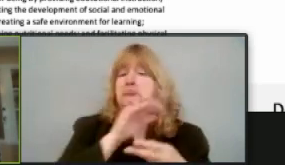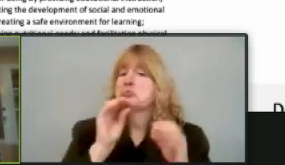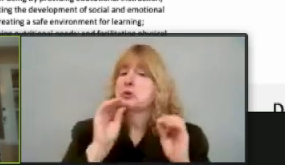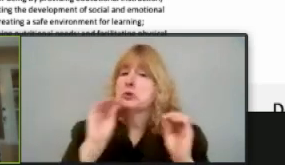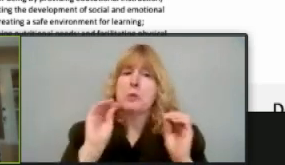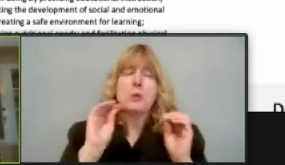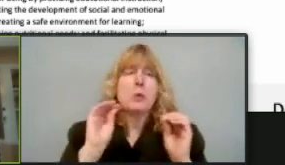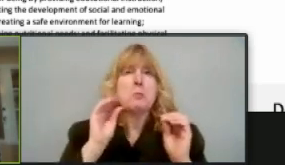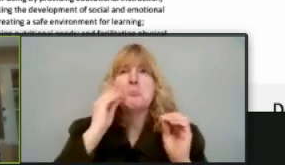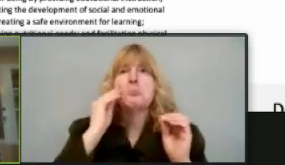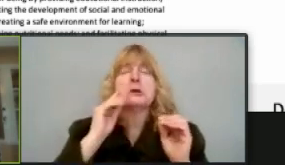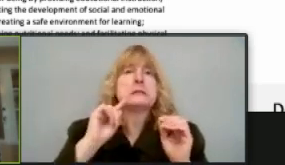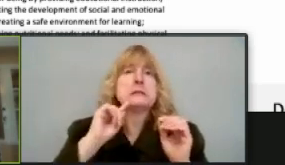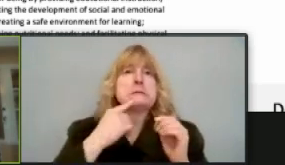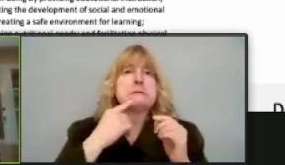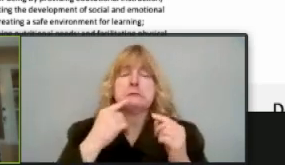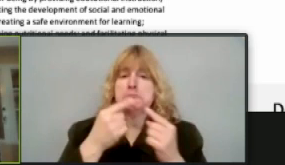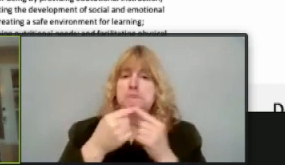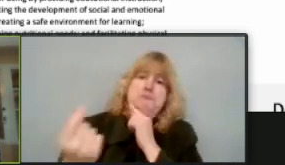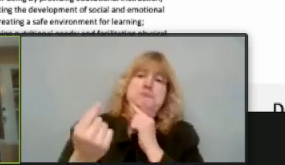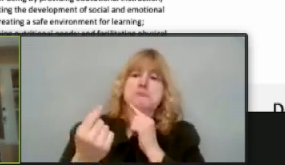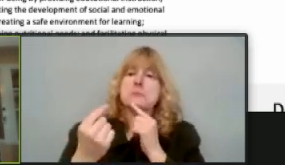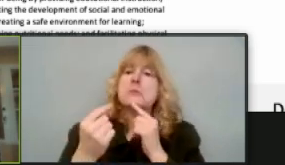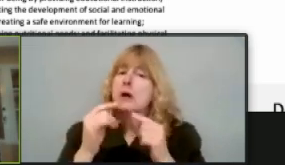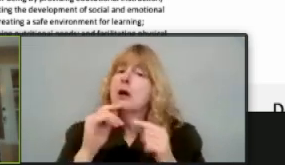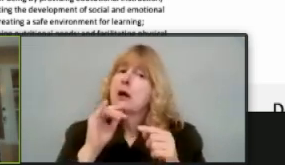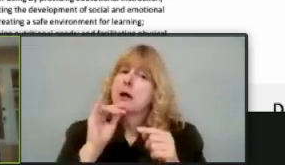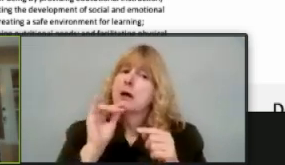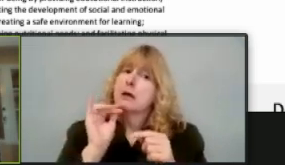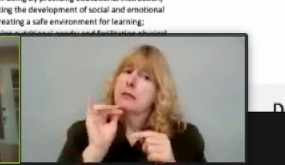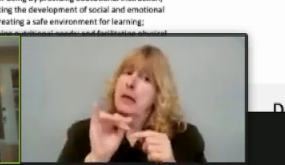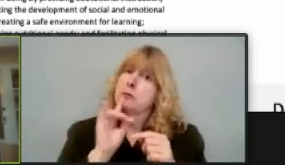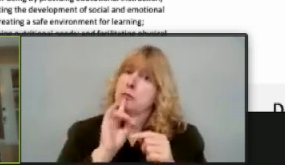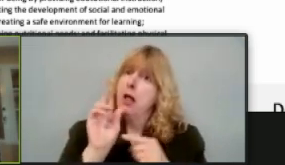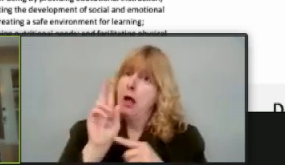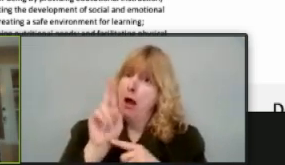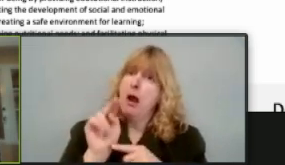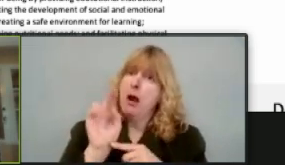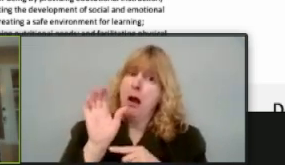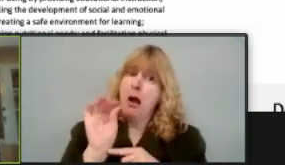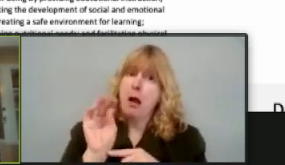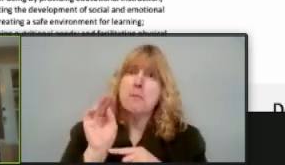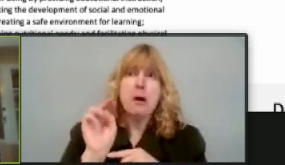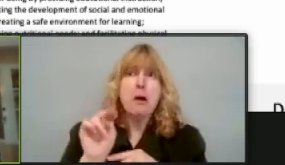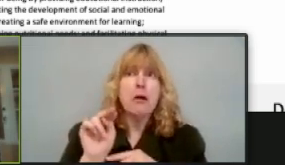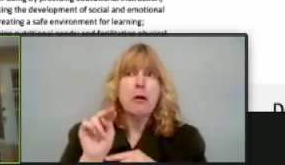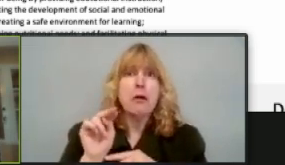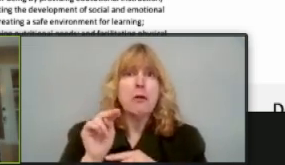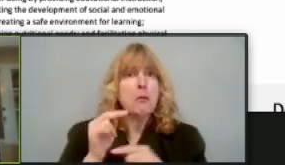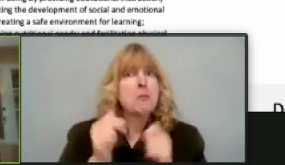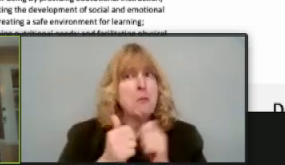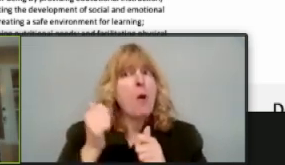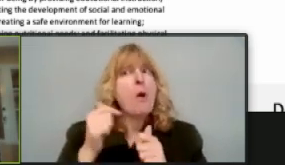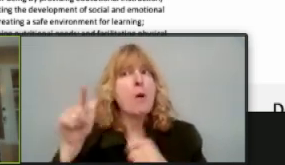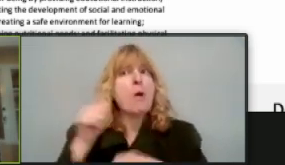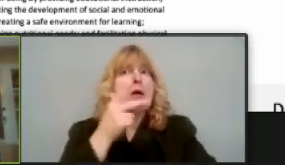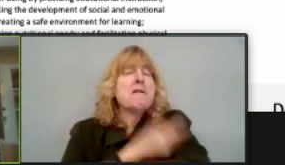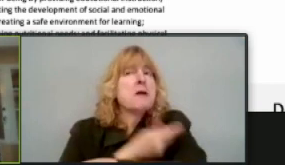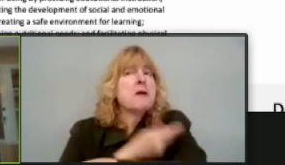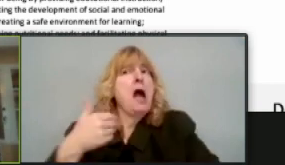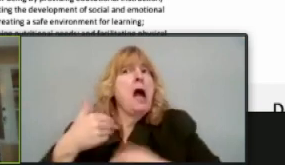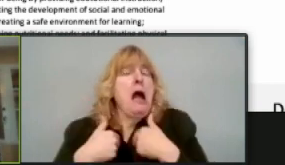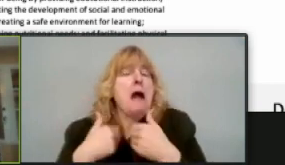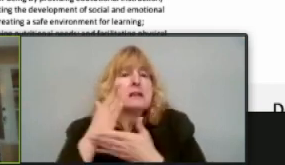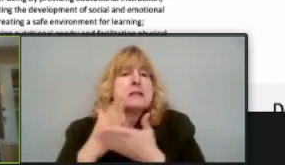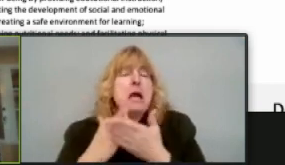pretty uncommon for a vaccine clinical trial. And it's really cool because as the mRNA vaccine is only